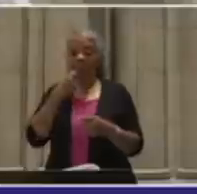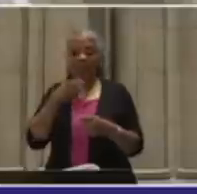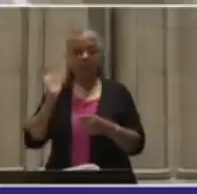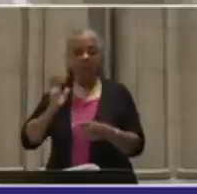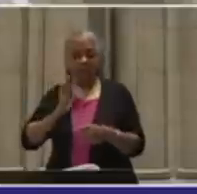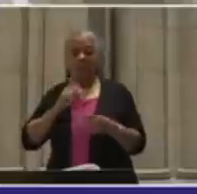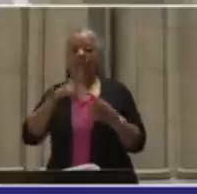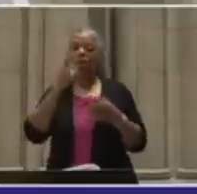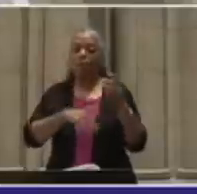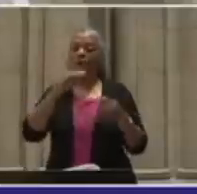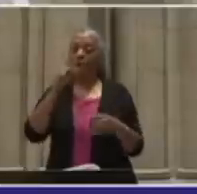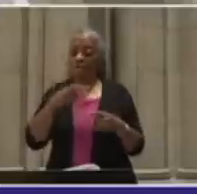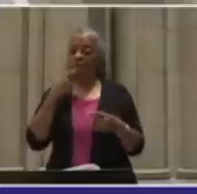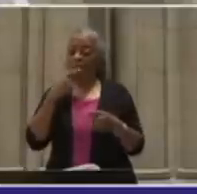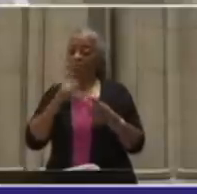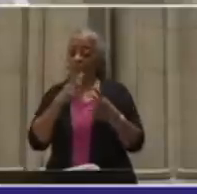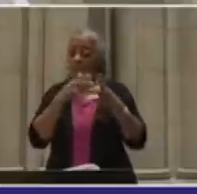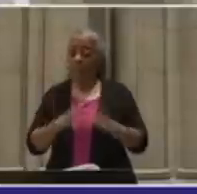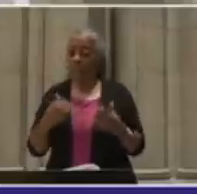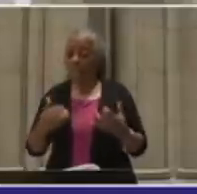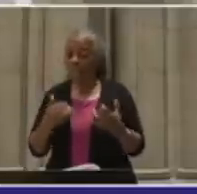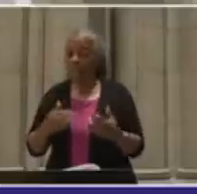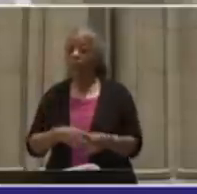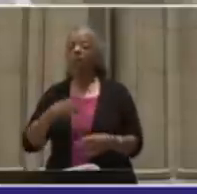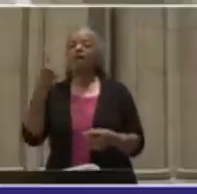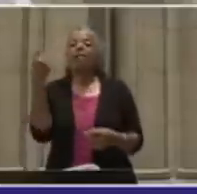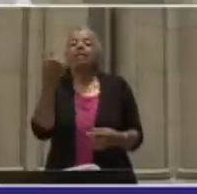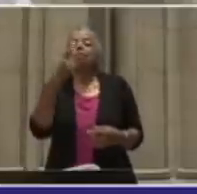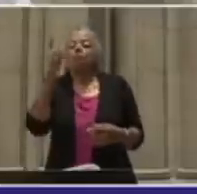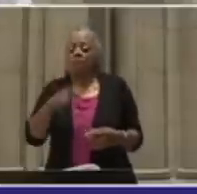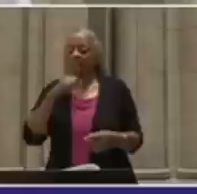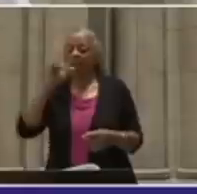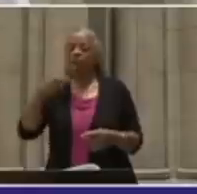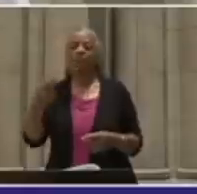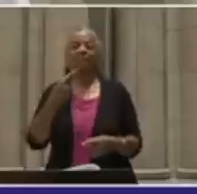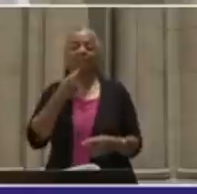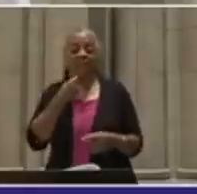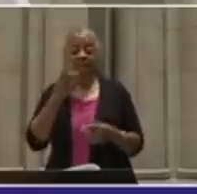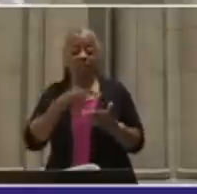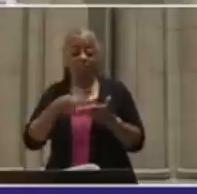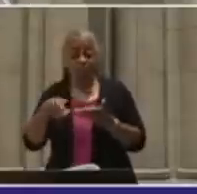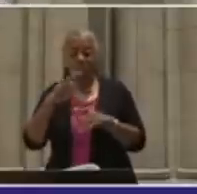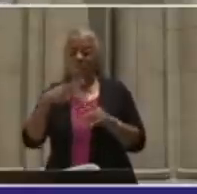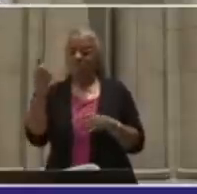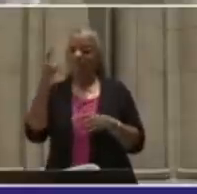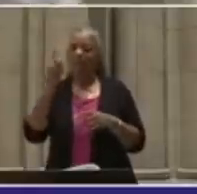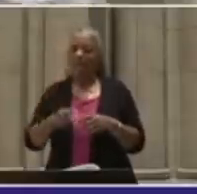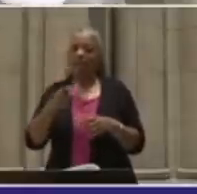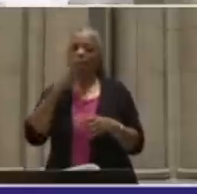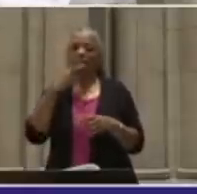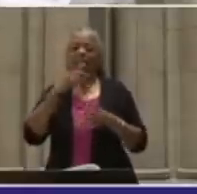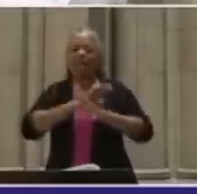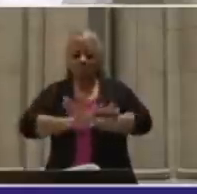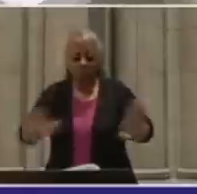and what Amos and the Spirit is saying to the America now. Someone must not only say the truth, but somebody has to say